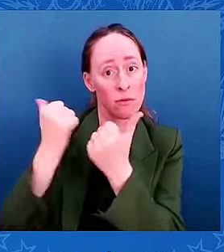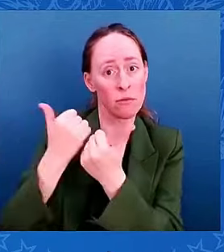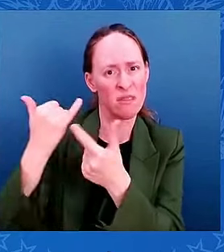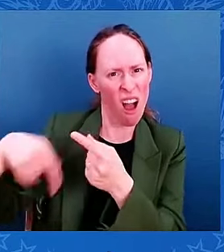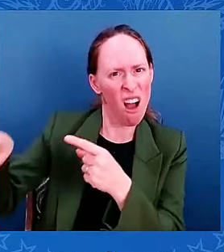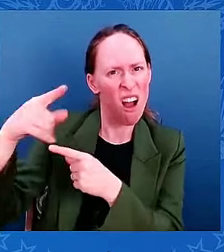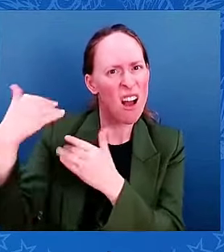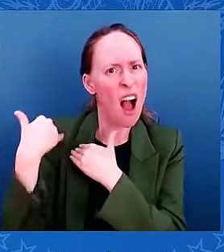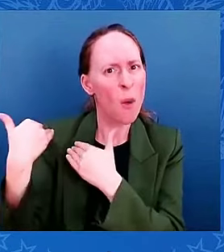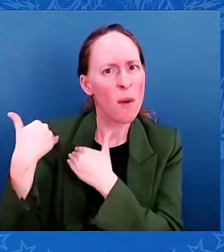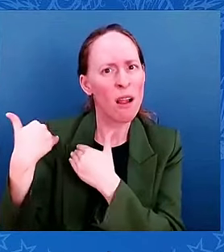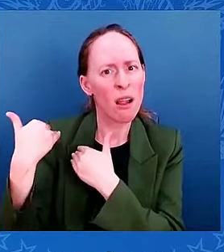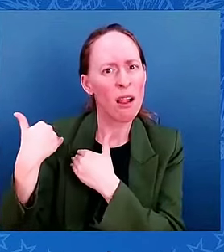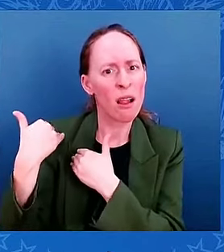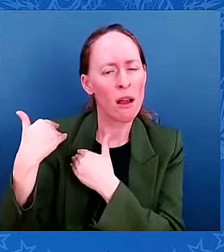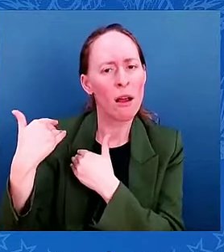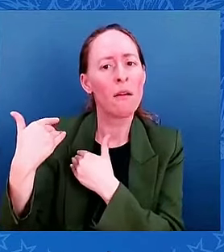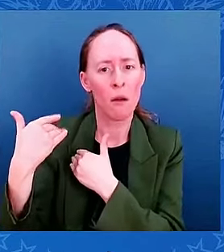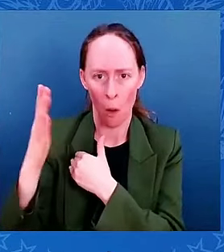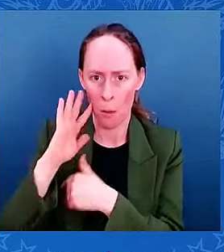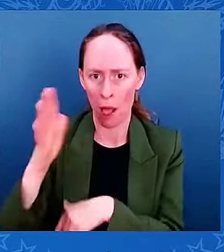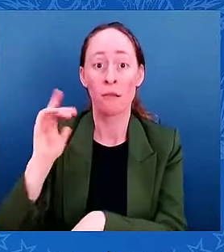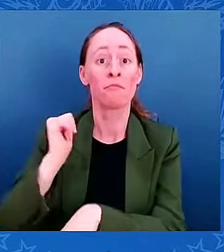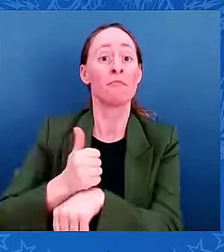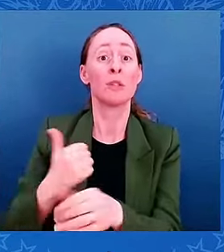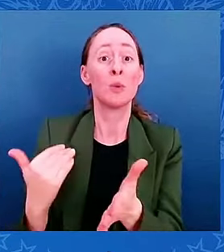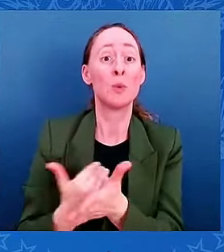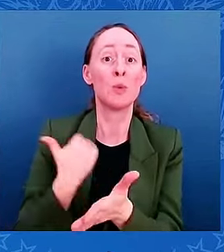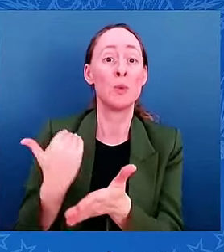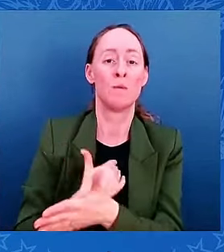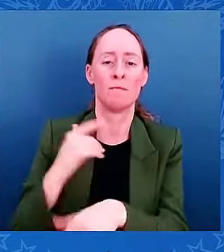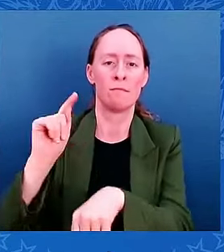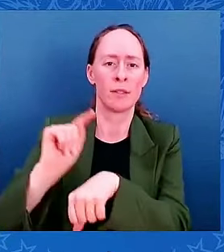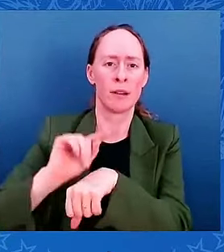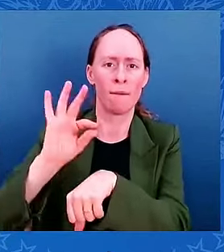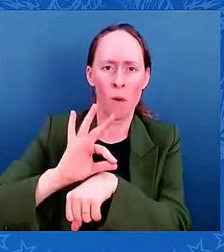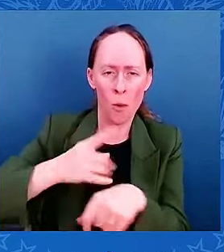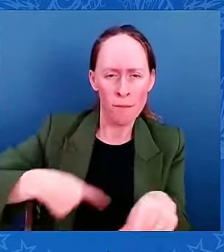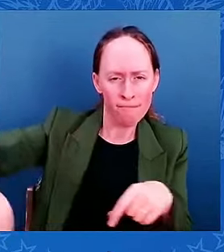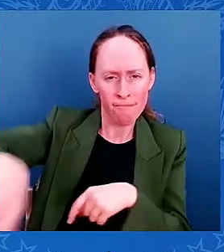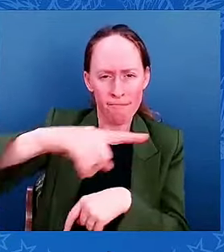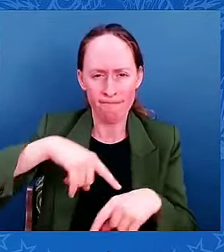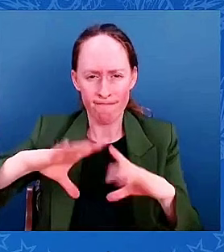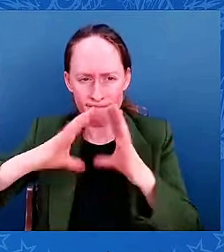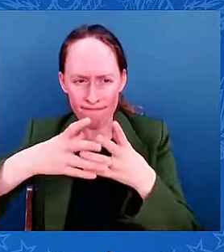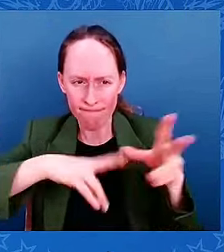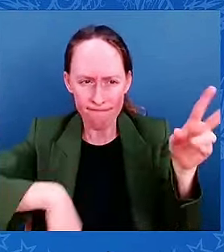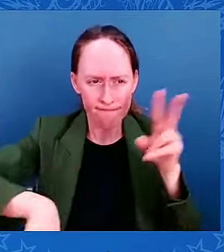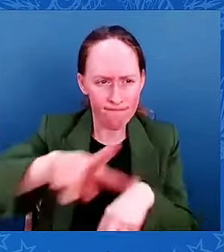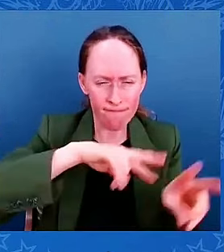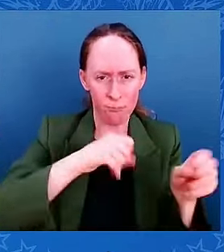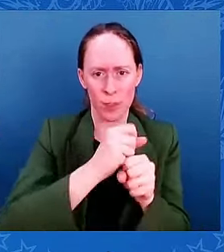Director of National Labor, the National Economic Council, to make sure we fully implement this new job order,